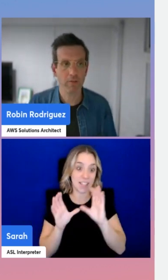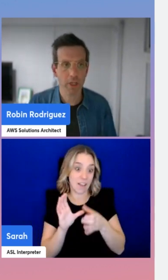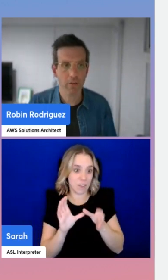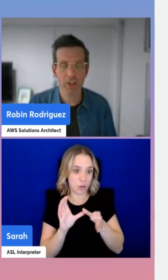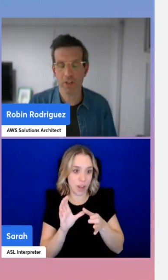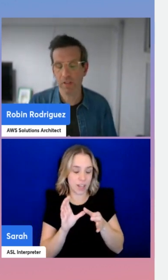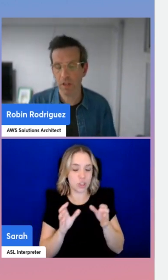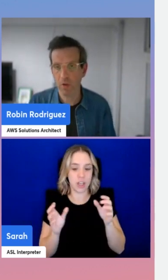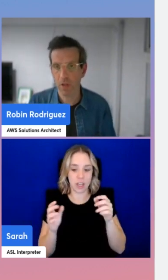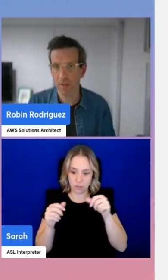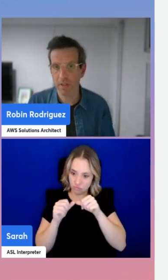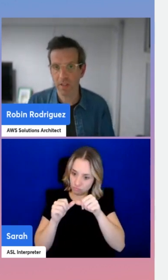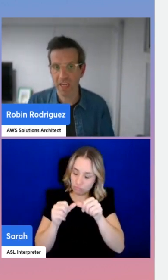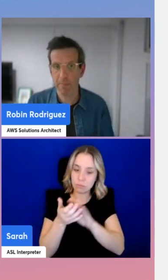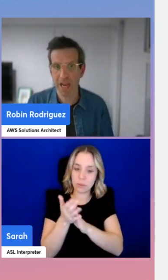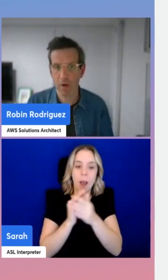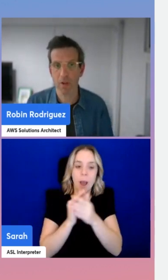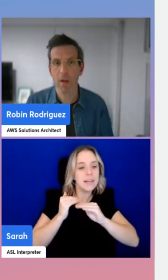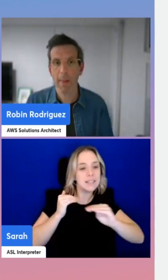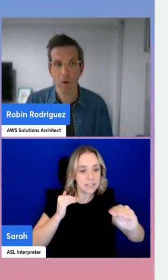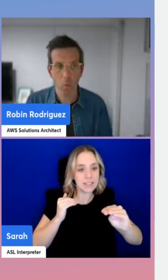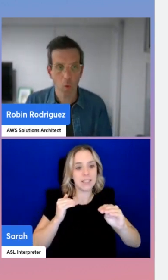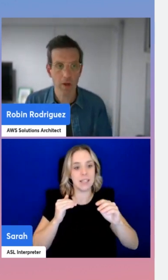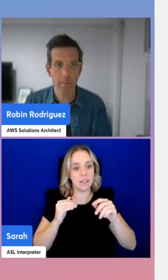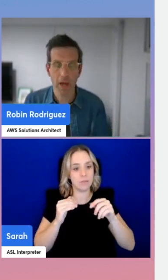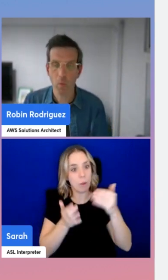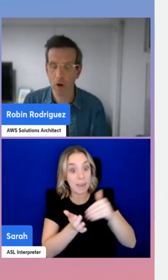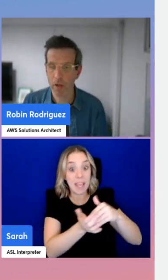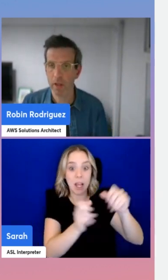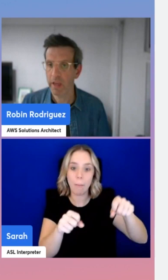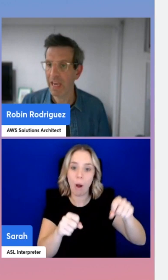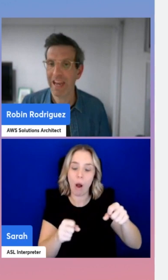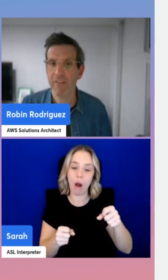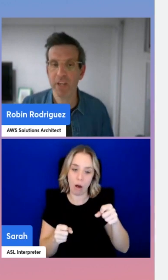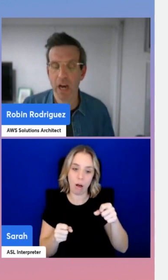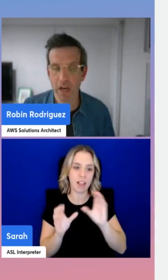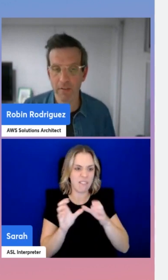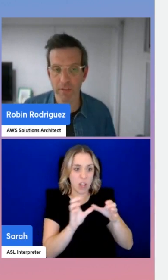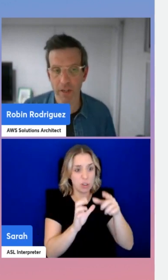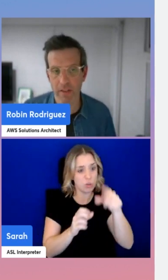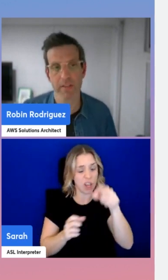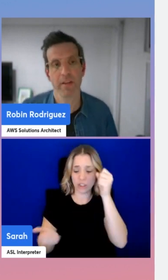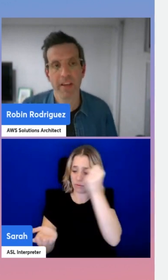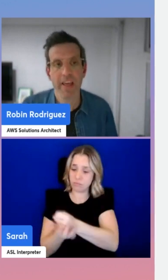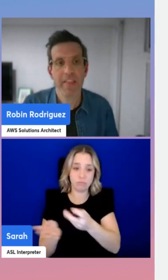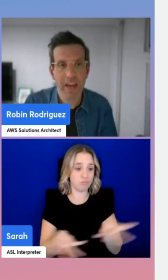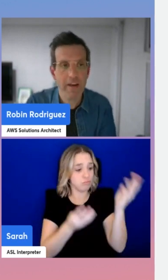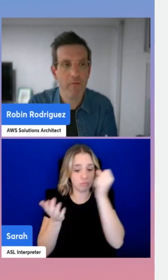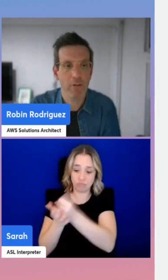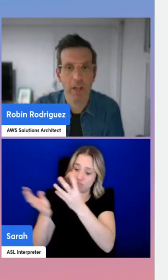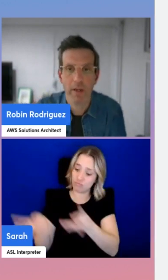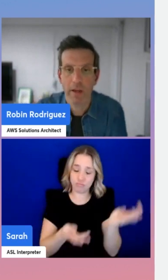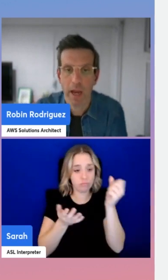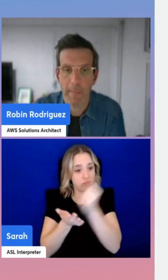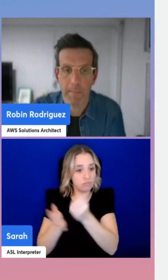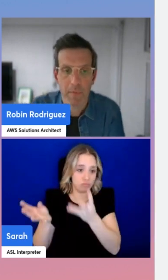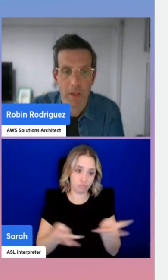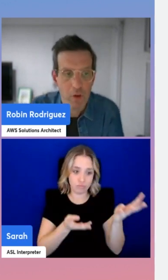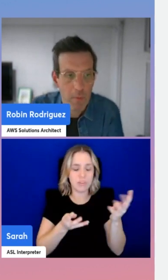repeatable configurations that you can stamp out one by one and have confidence that